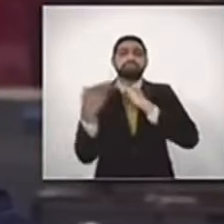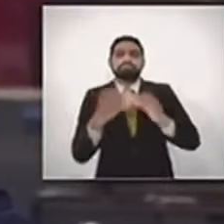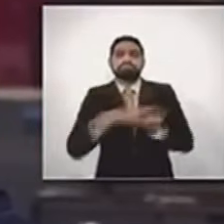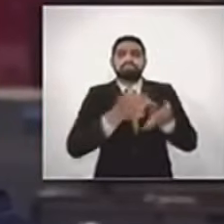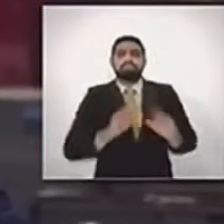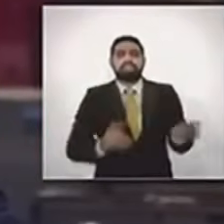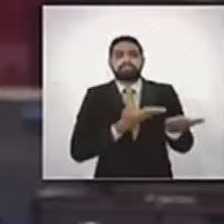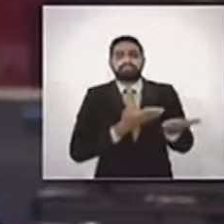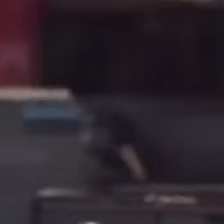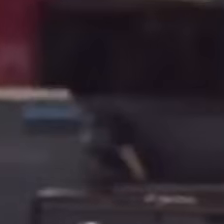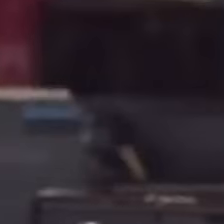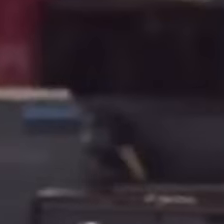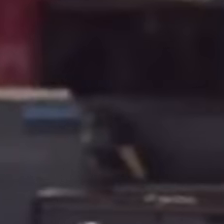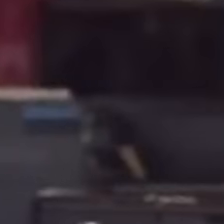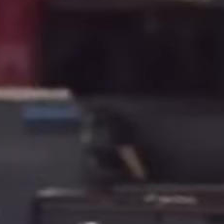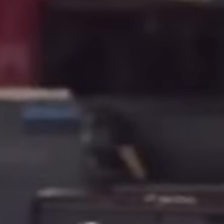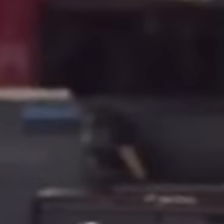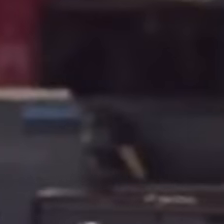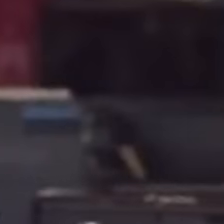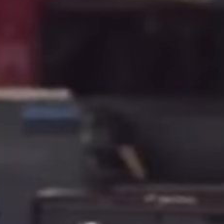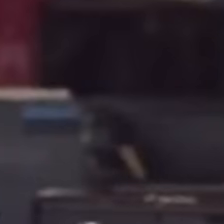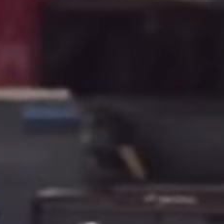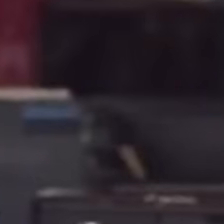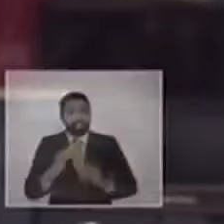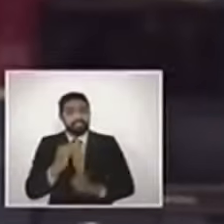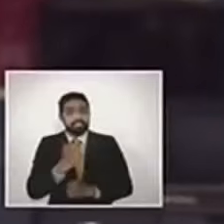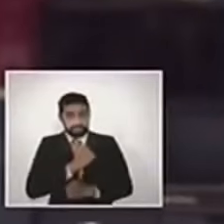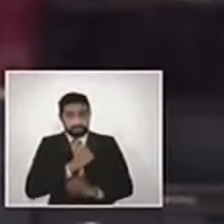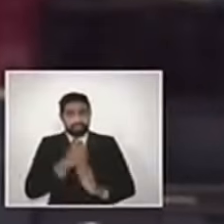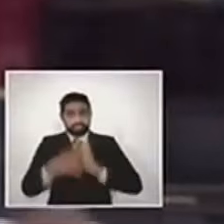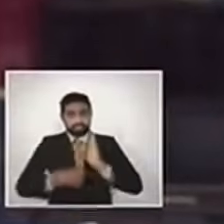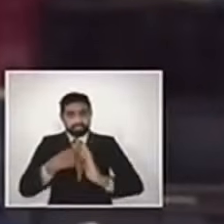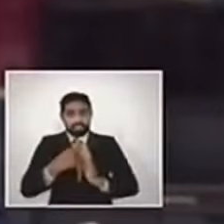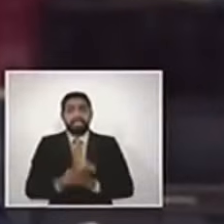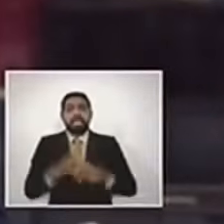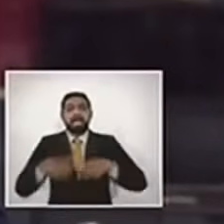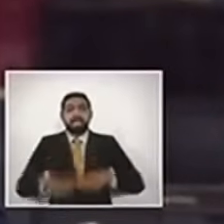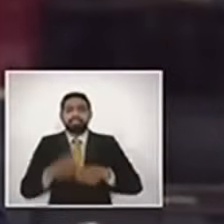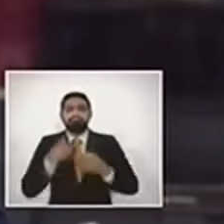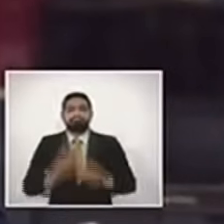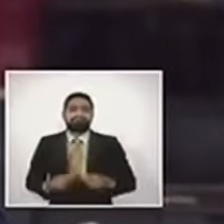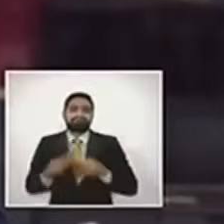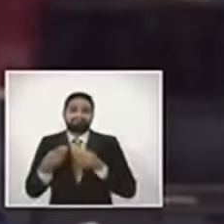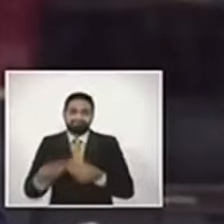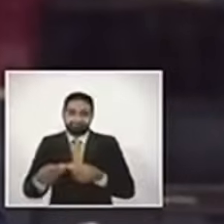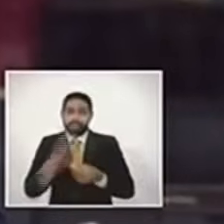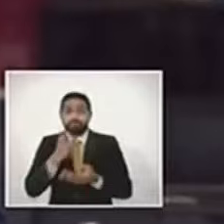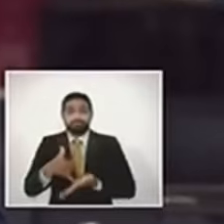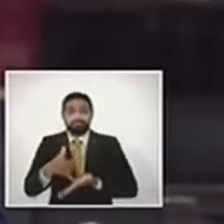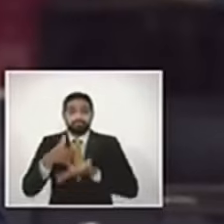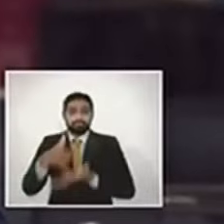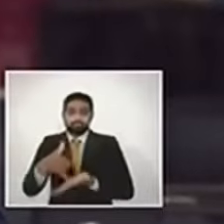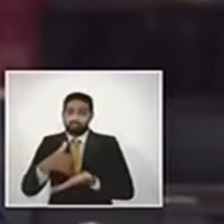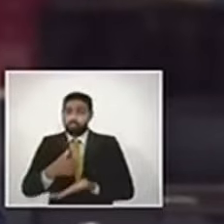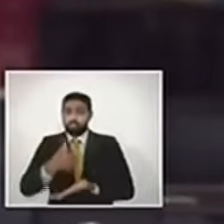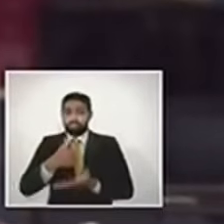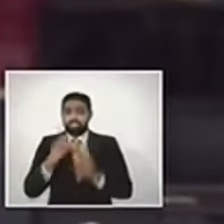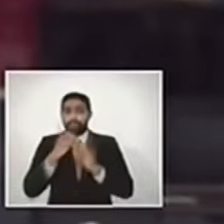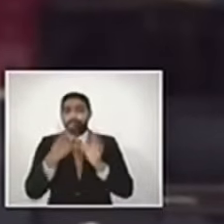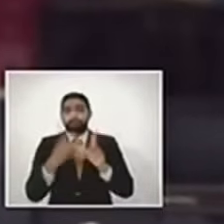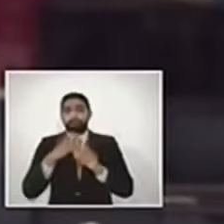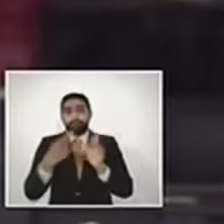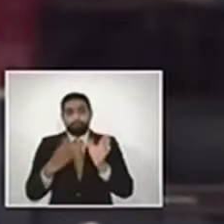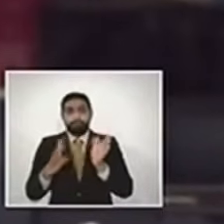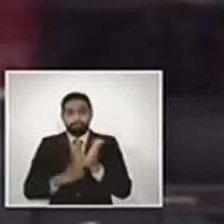The Indian High Commissioner to Sri Lanka handed over the Padmastri award given by the Indian President to Dr.